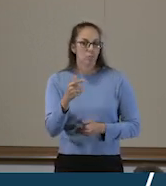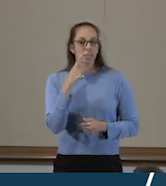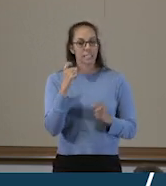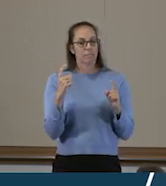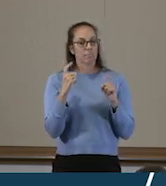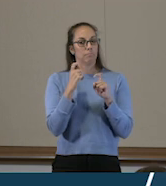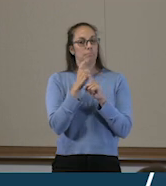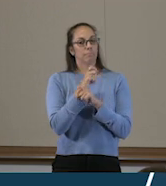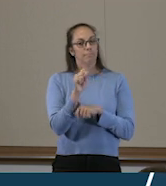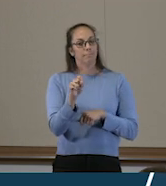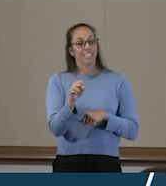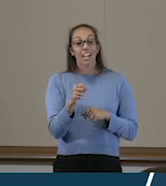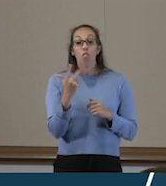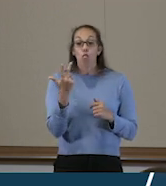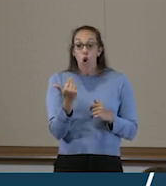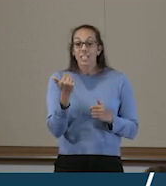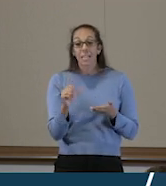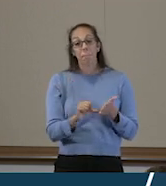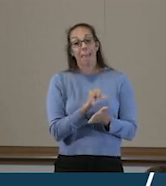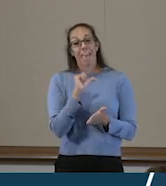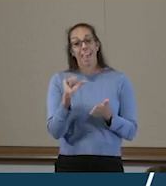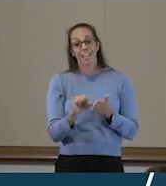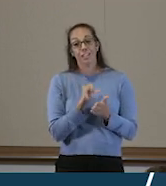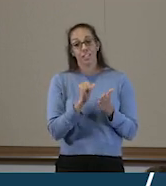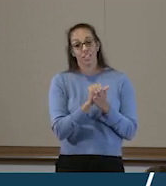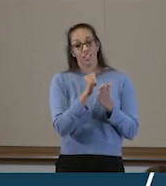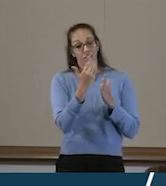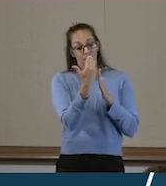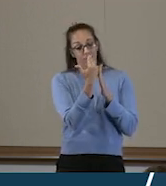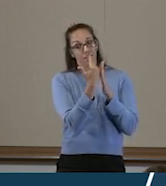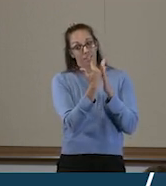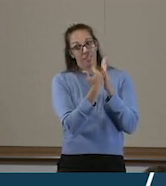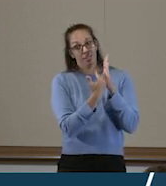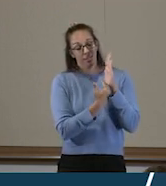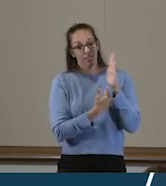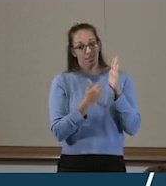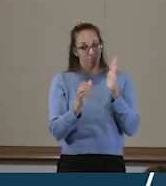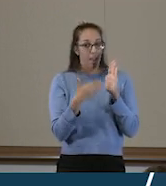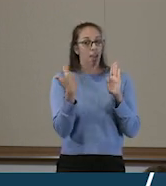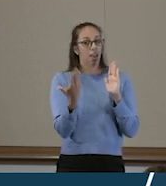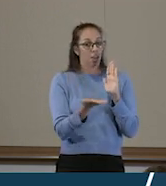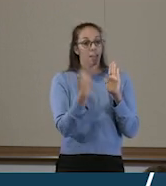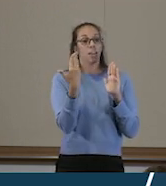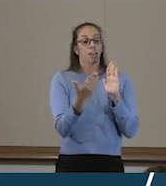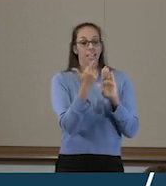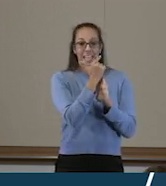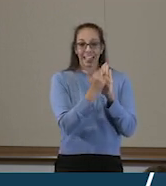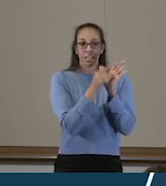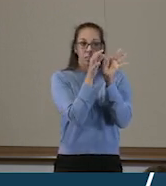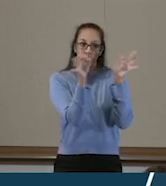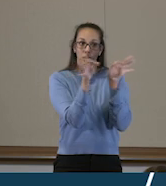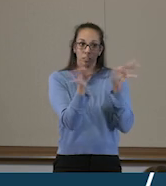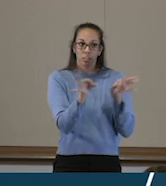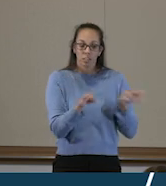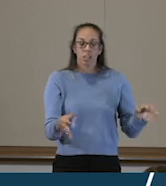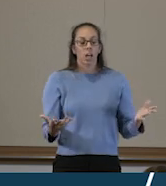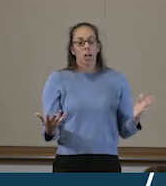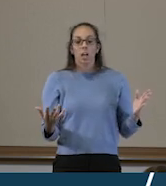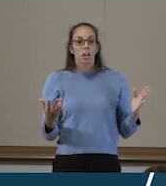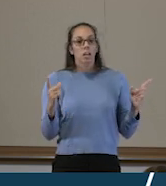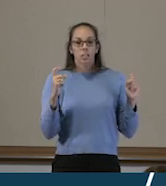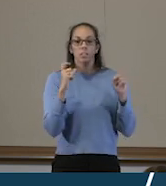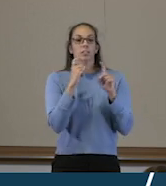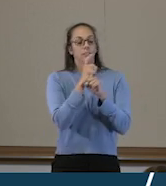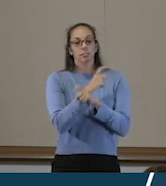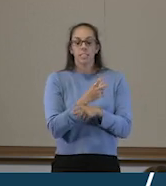confusing. It's a 13-page document, so it is pretty long, and there is some legalese in there, so it's typically pretty hard to